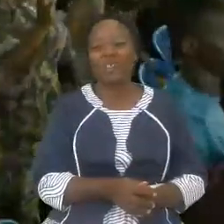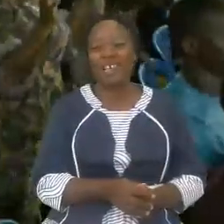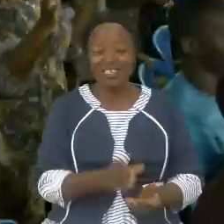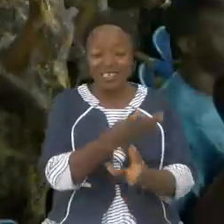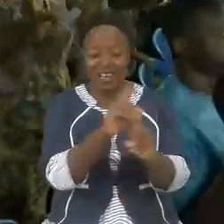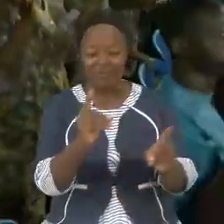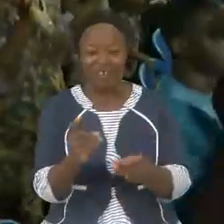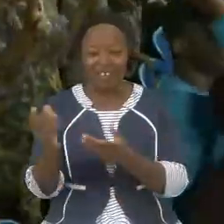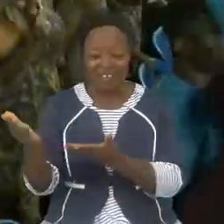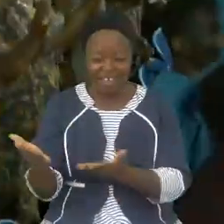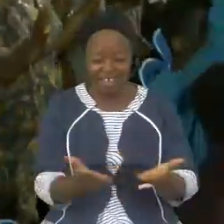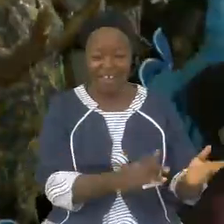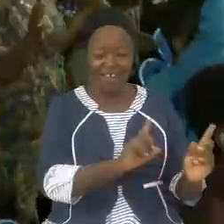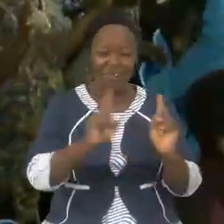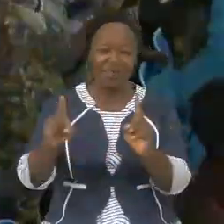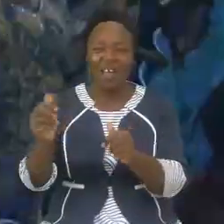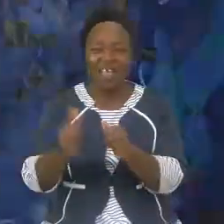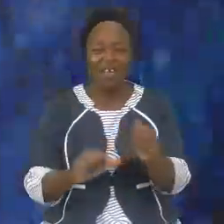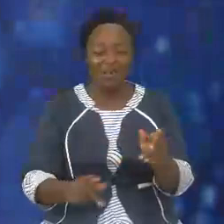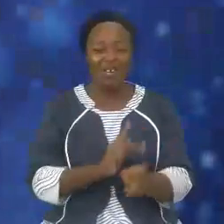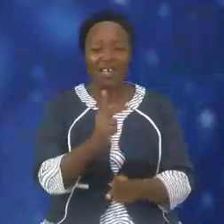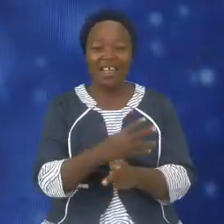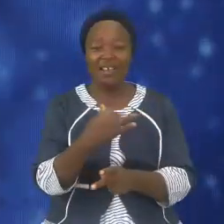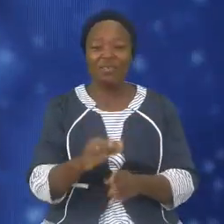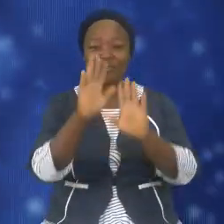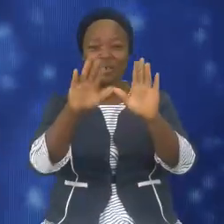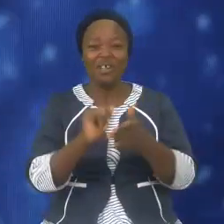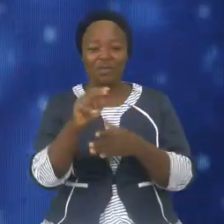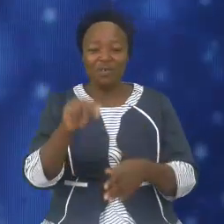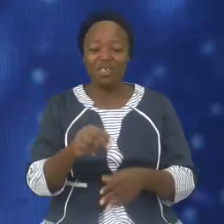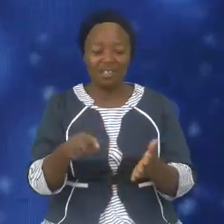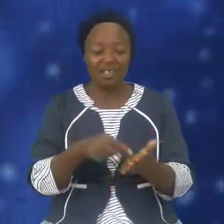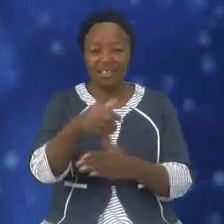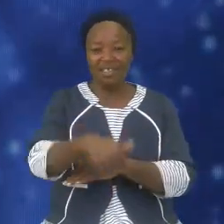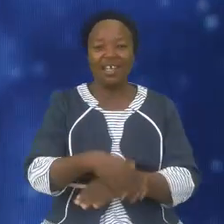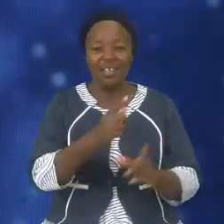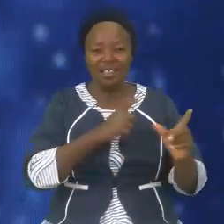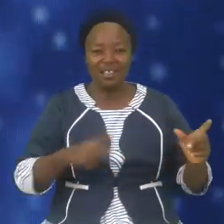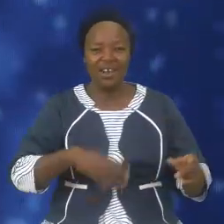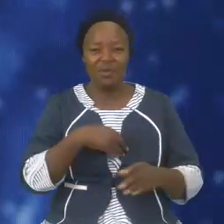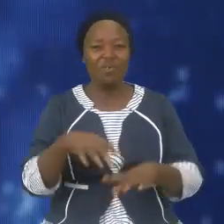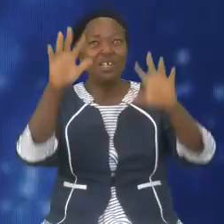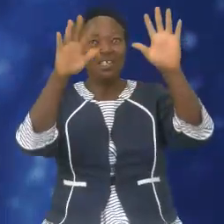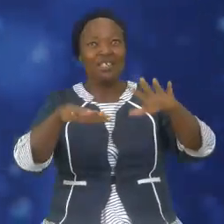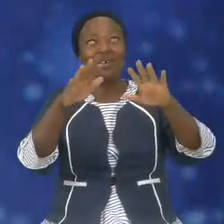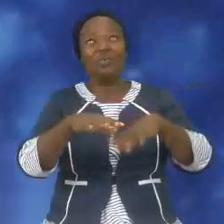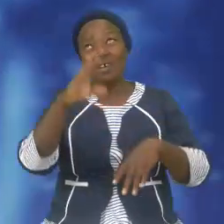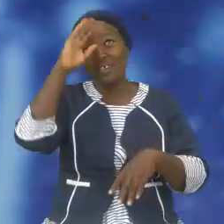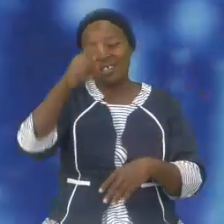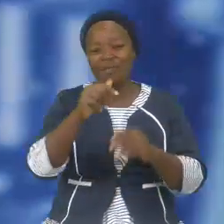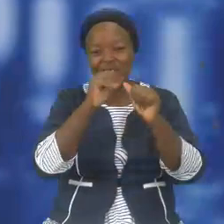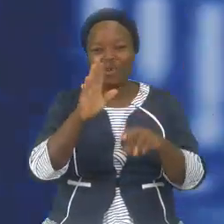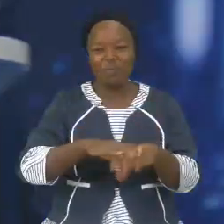Deliverance. Every kind of miracle you need tonight, the Lord will shower his blessing upon you